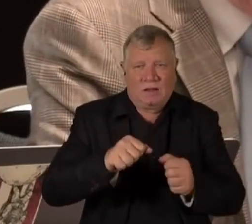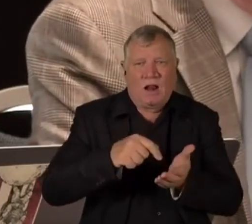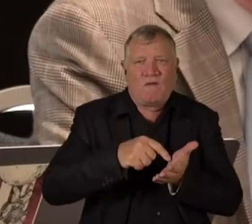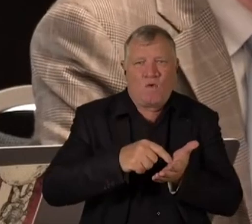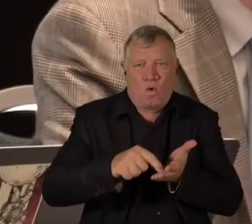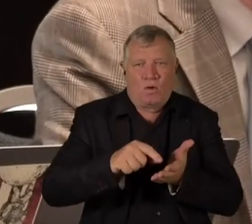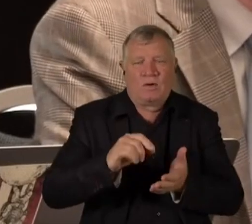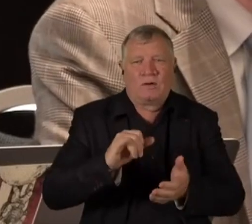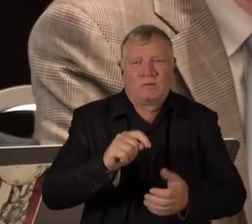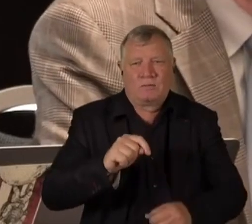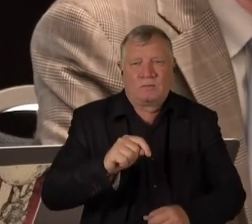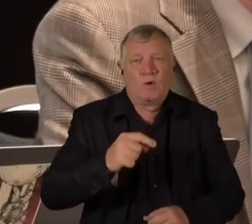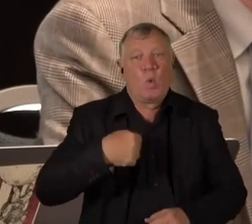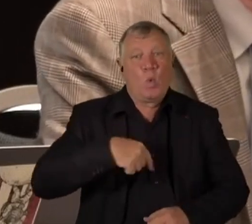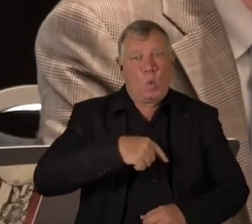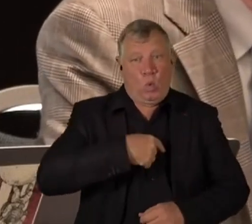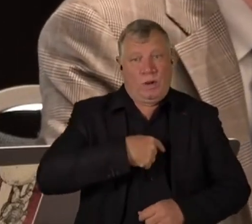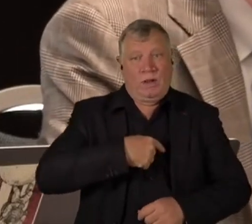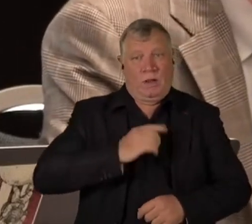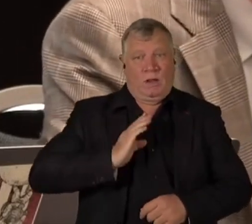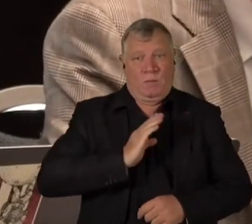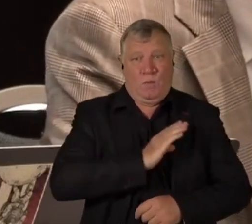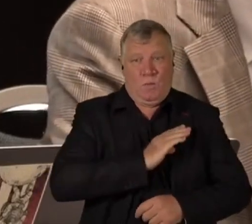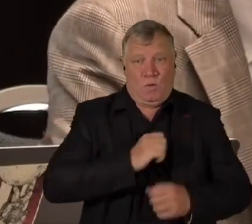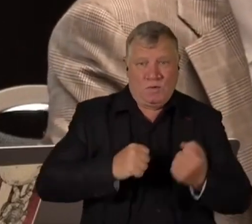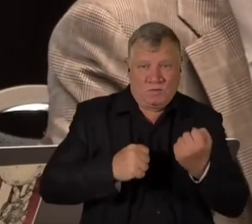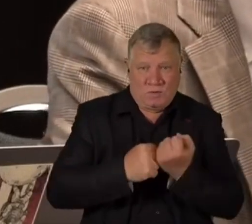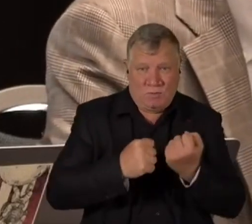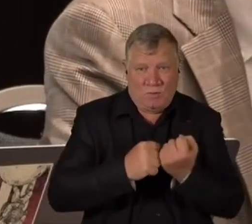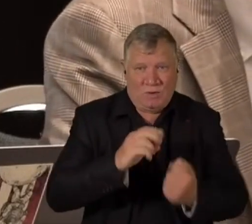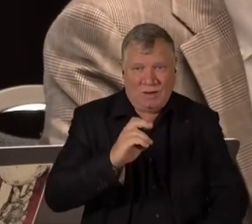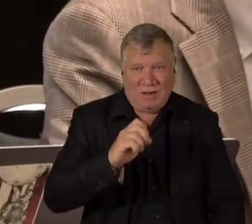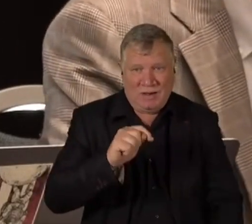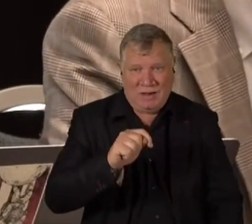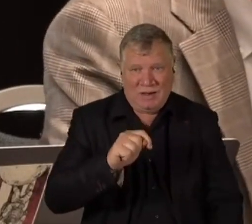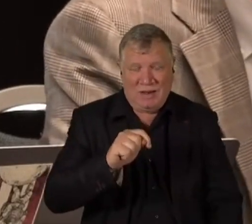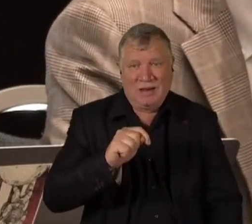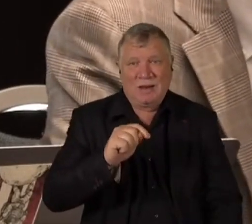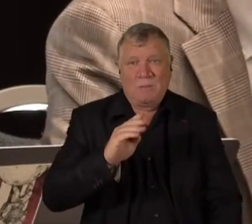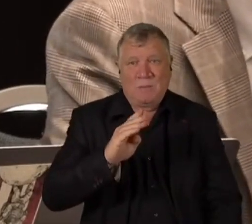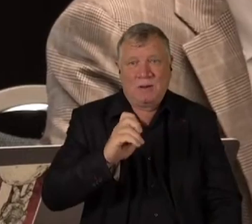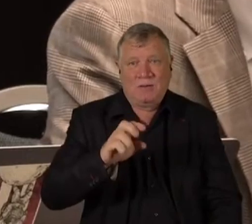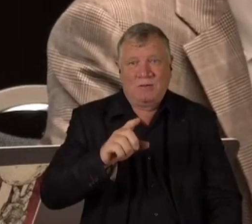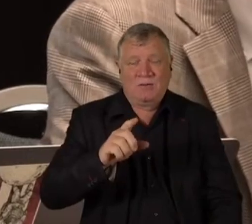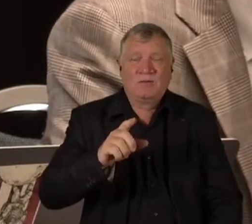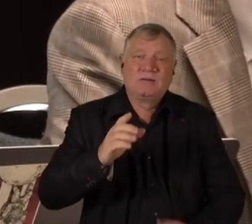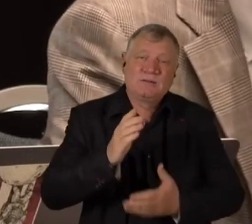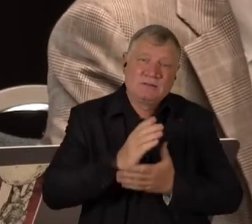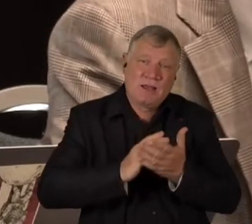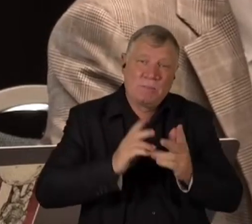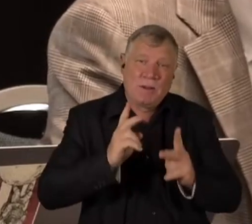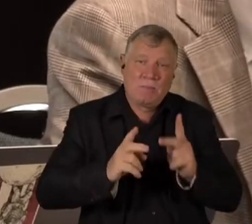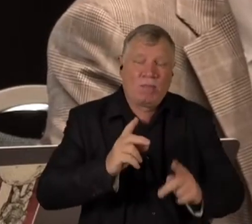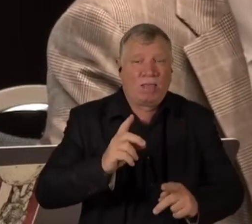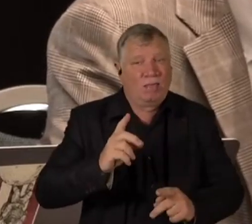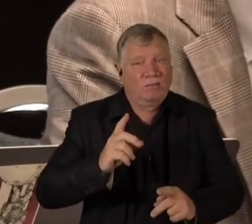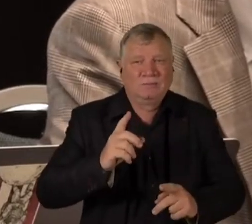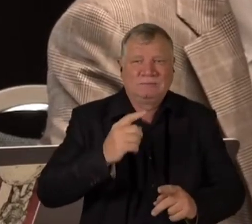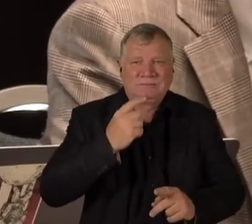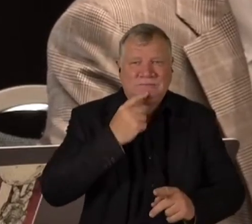supports net metering. Contrary to what some of those who profit from a weak regulator would like the public to